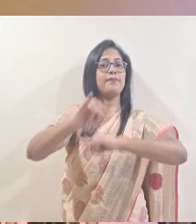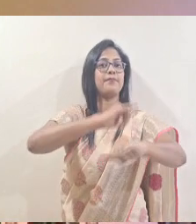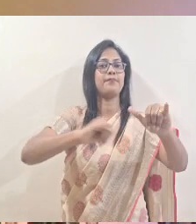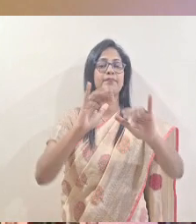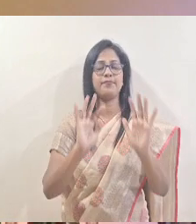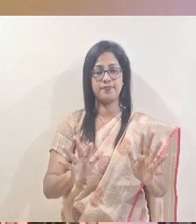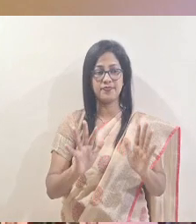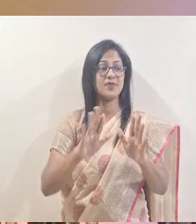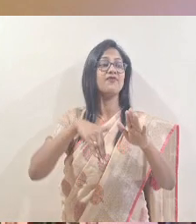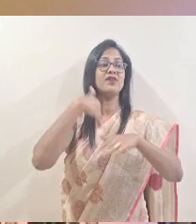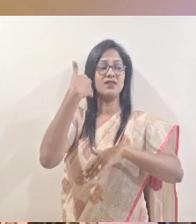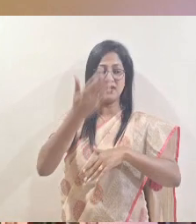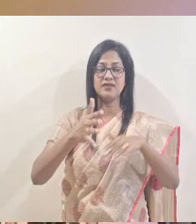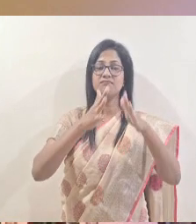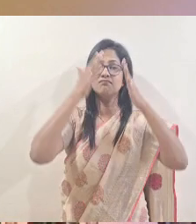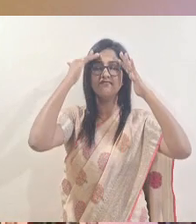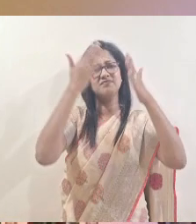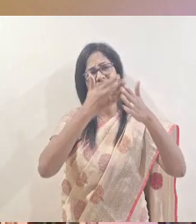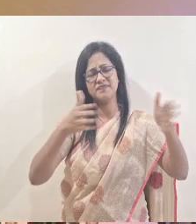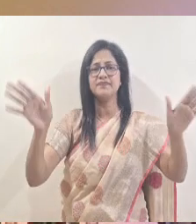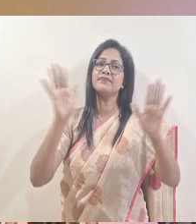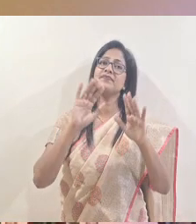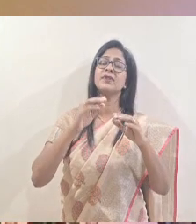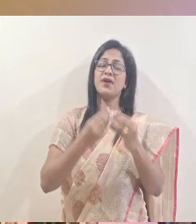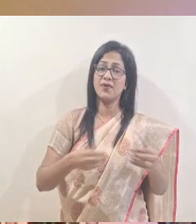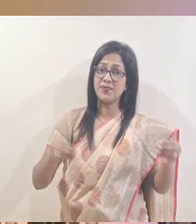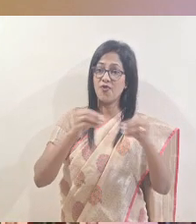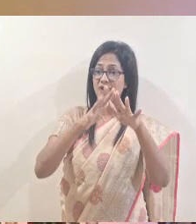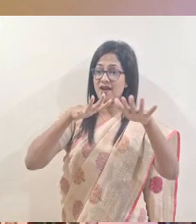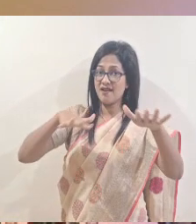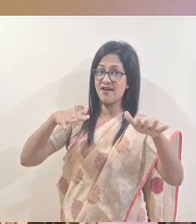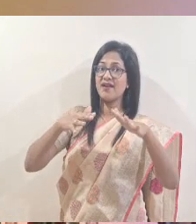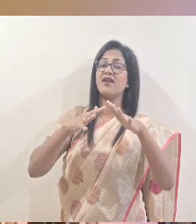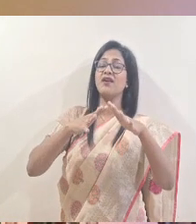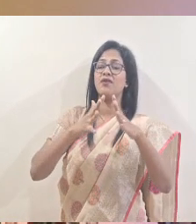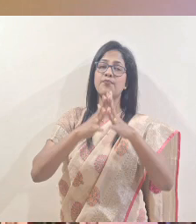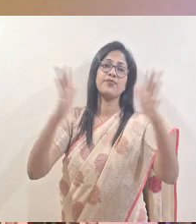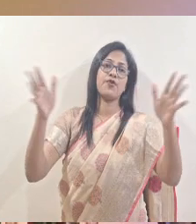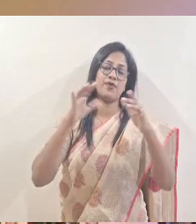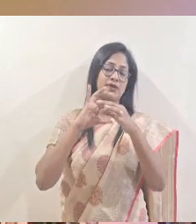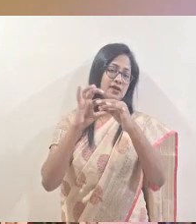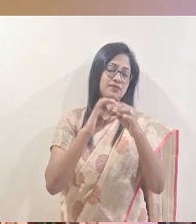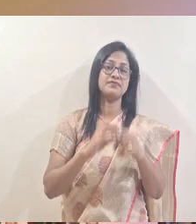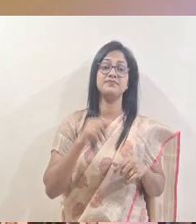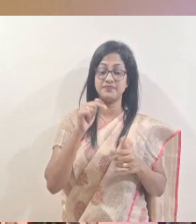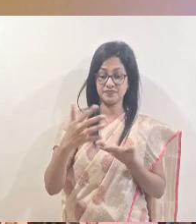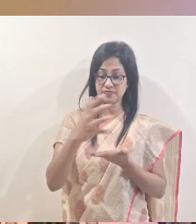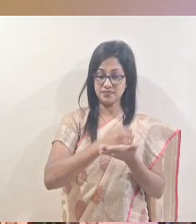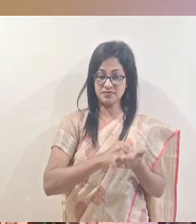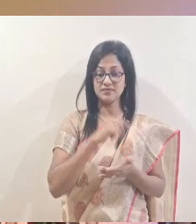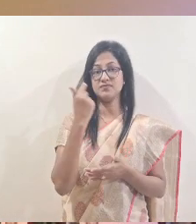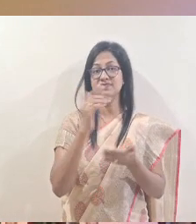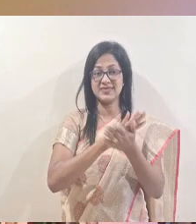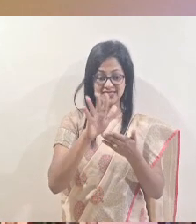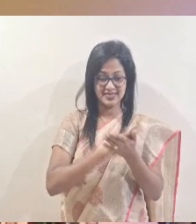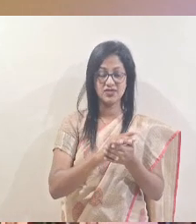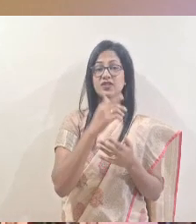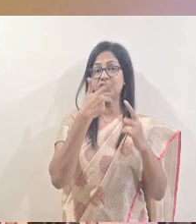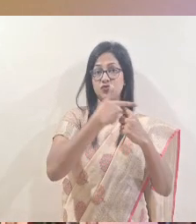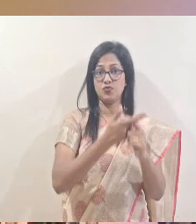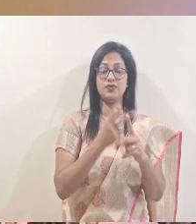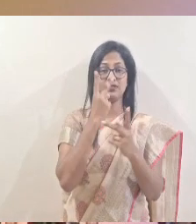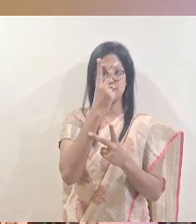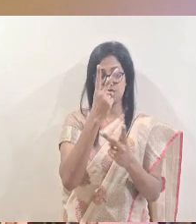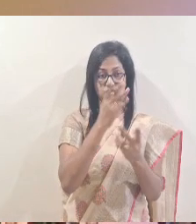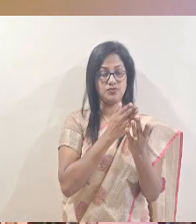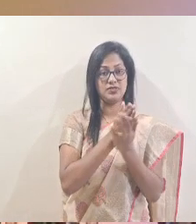because of the demand, the roads were widened, and because of which more number of higher the traffic flow in the network. So this data was cleaned using two different